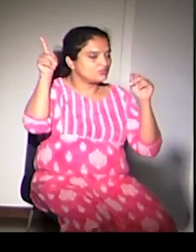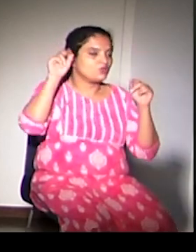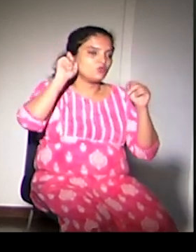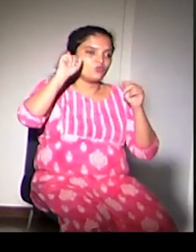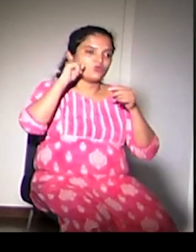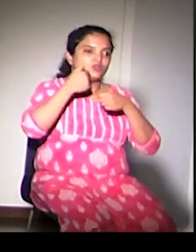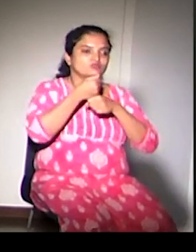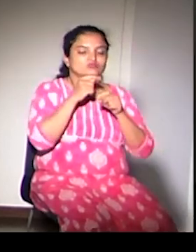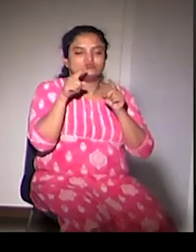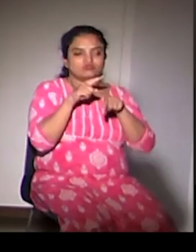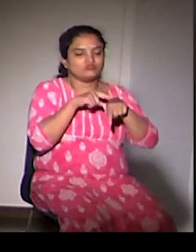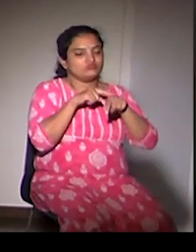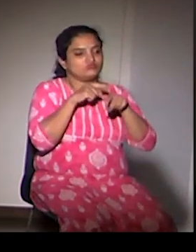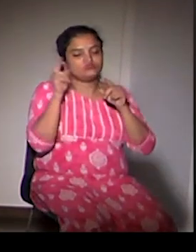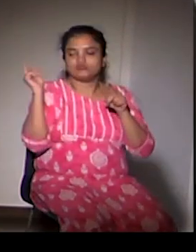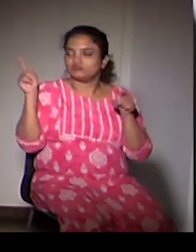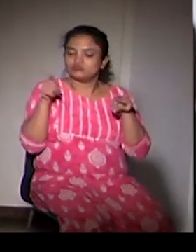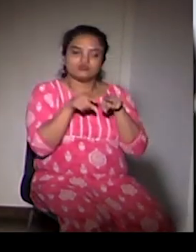Madani.